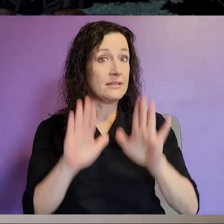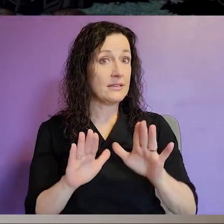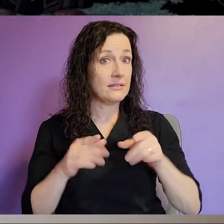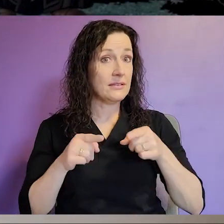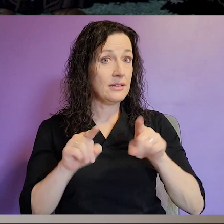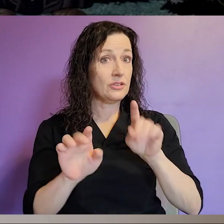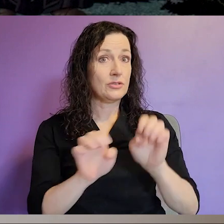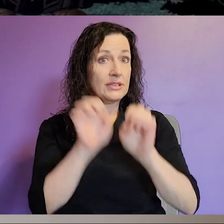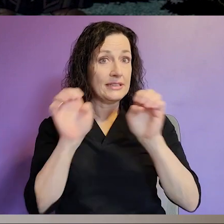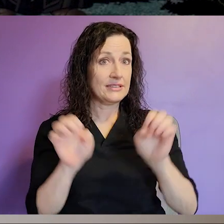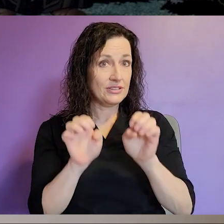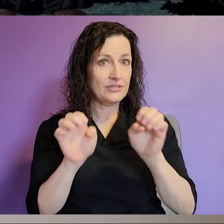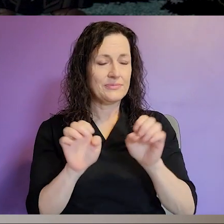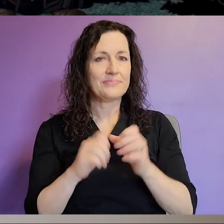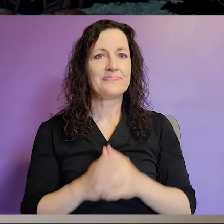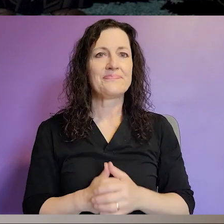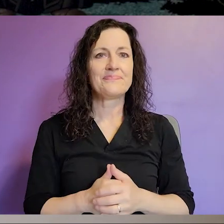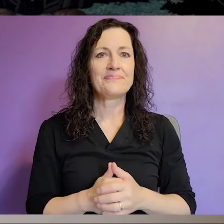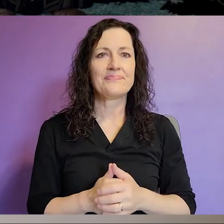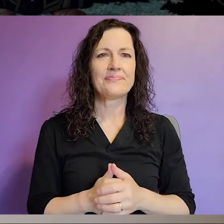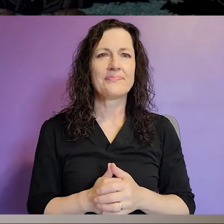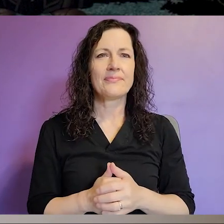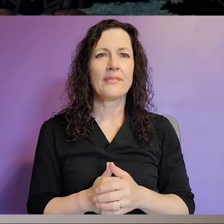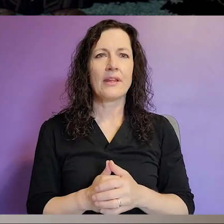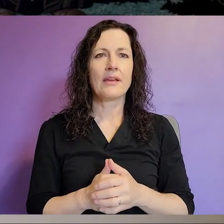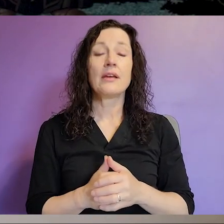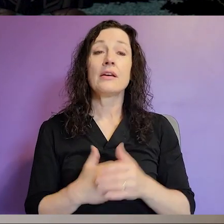The fifth Sunday of Easter.